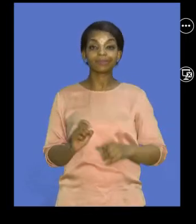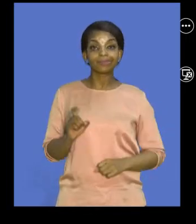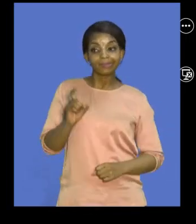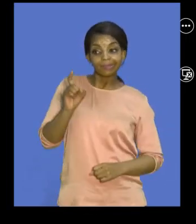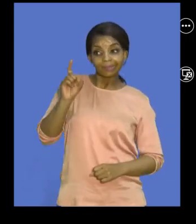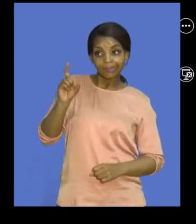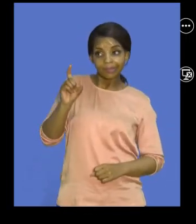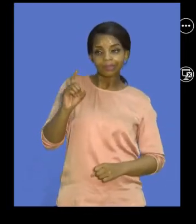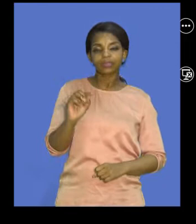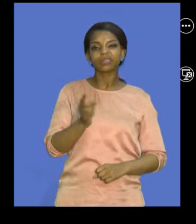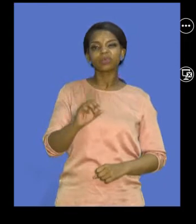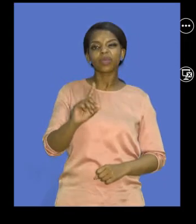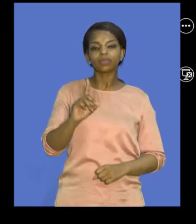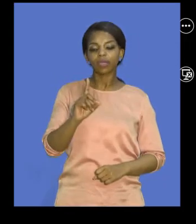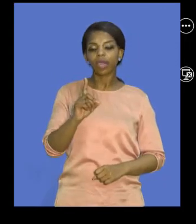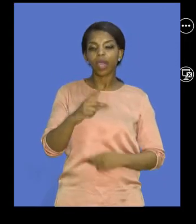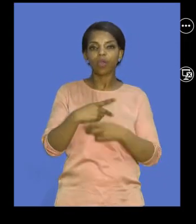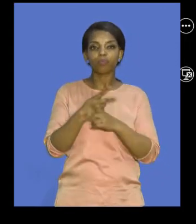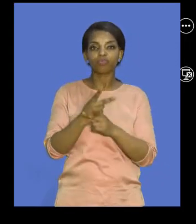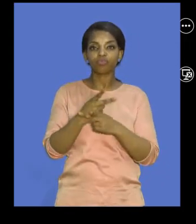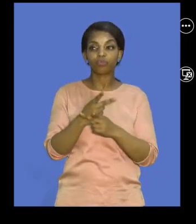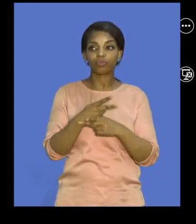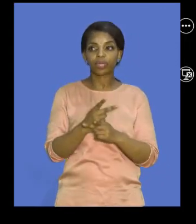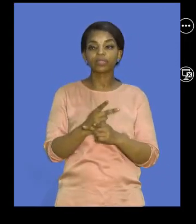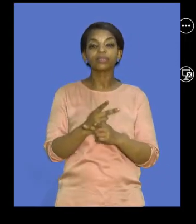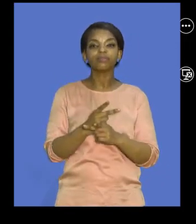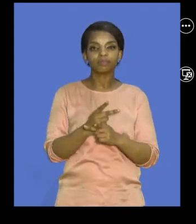is the product of masses, right?